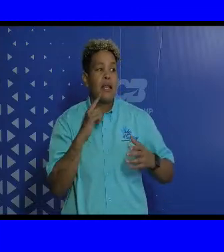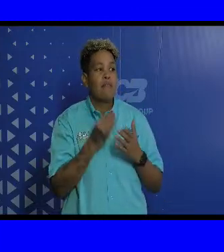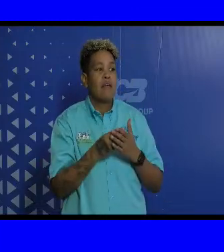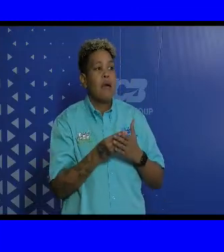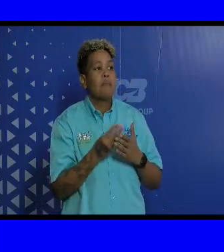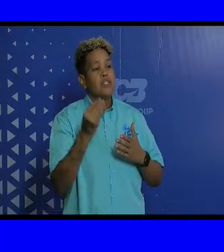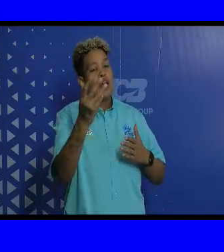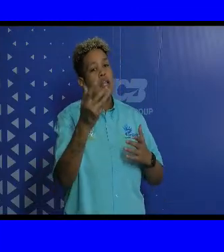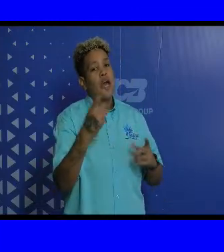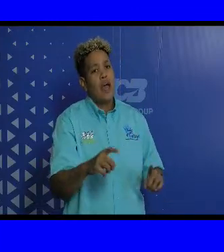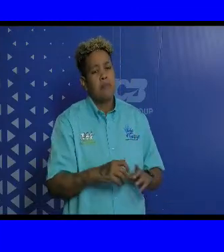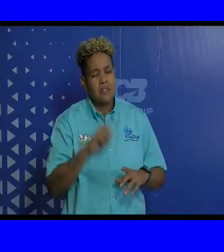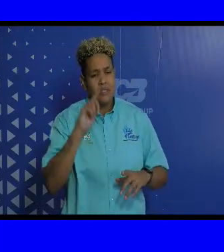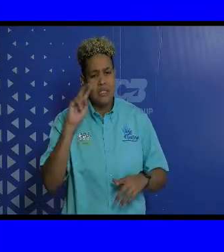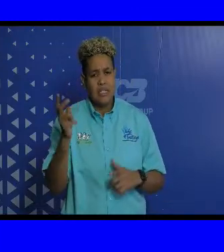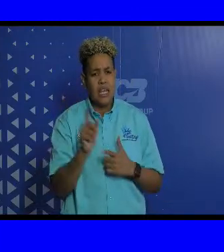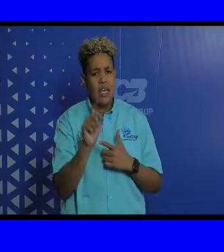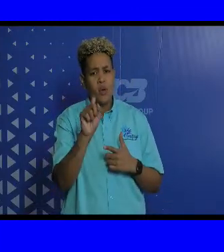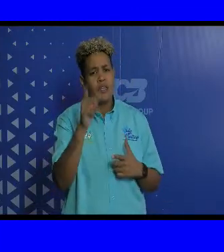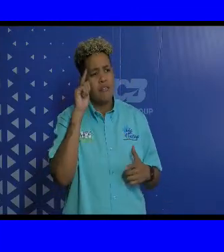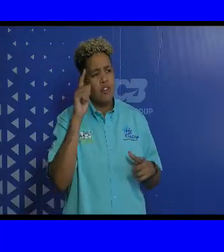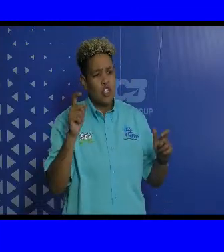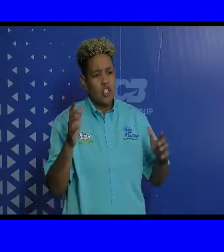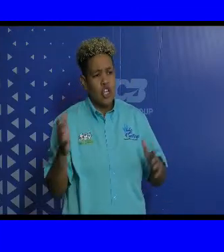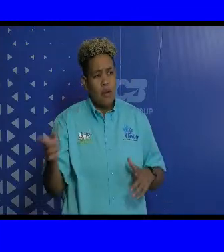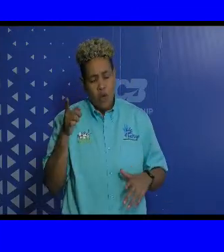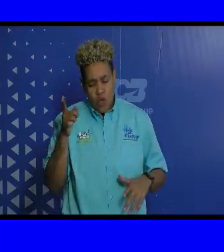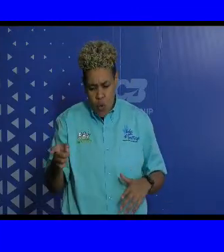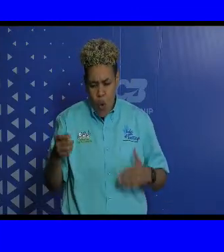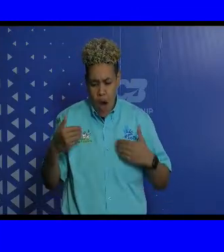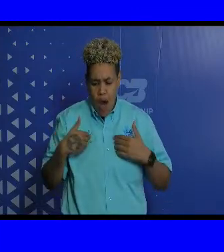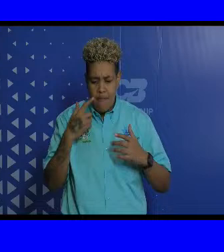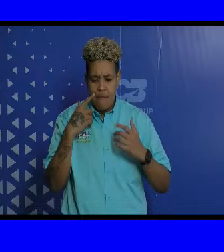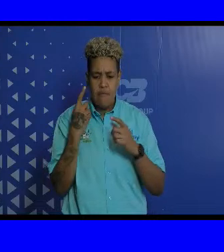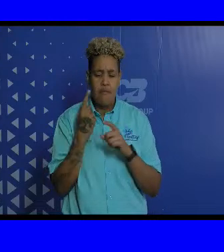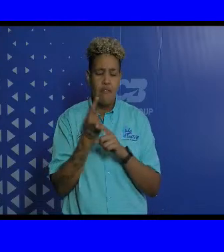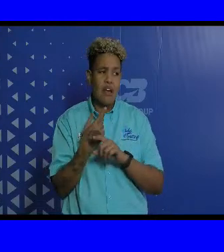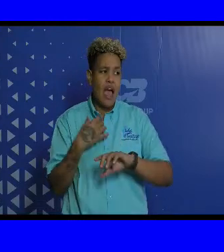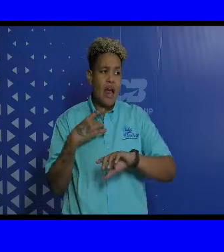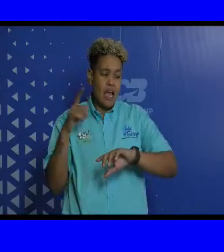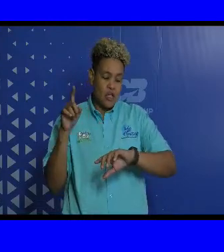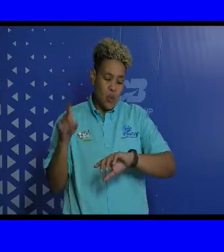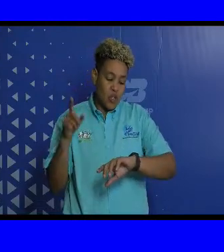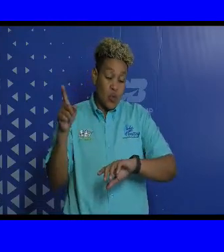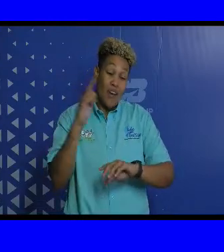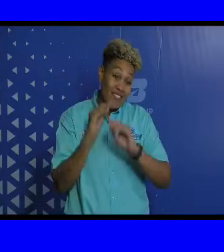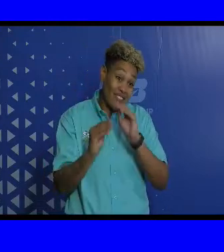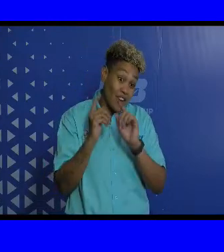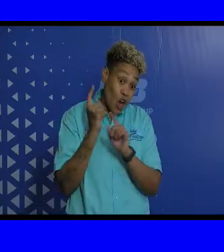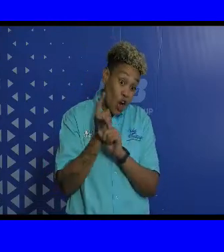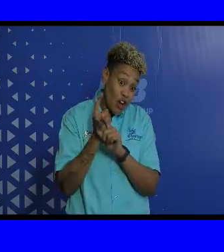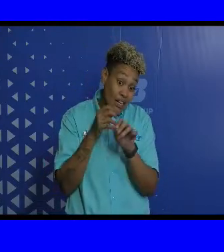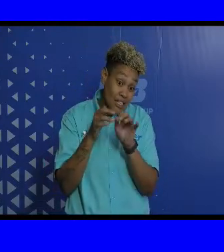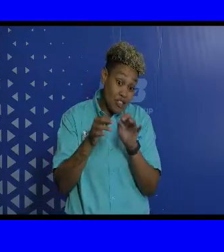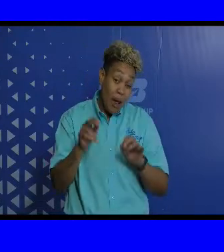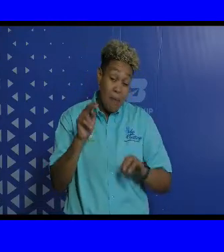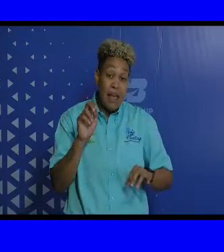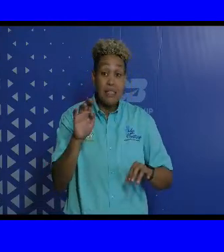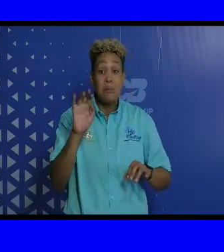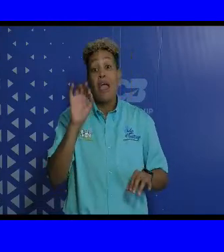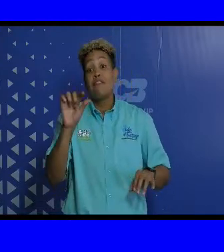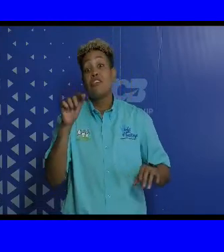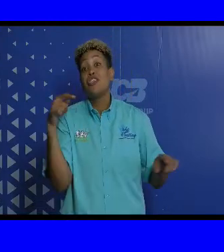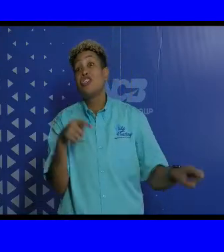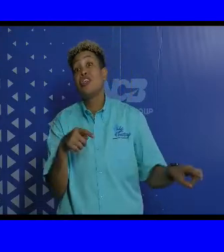capital. A second question for you, Chairman. I like this question. You have correctly described